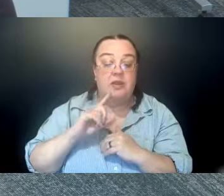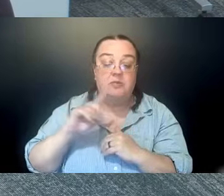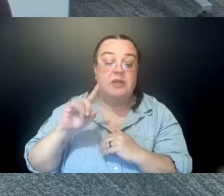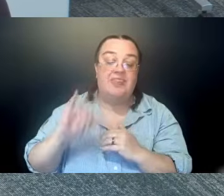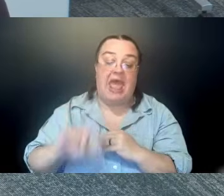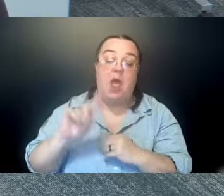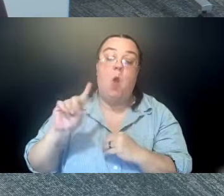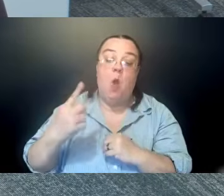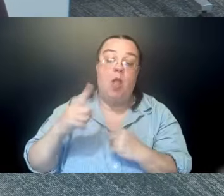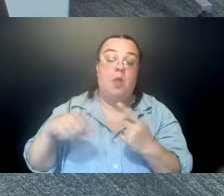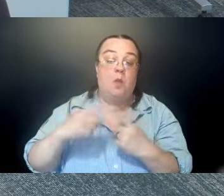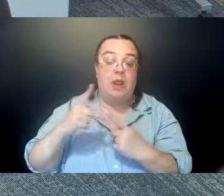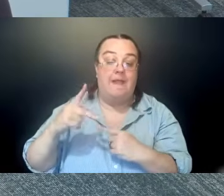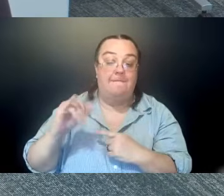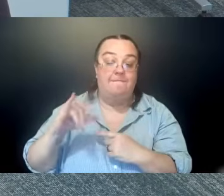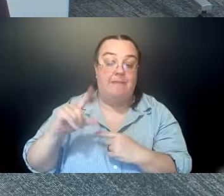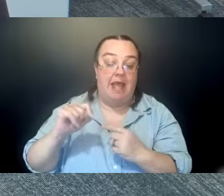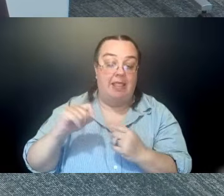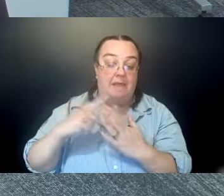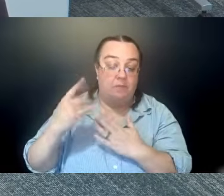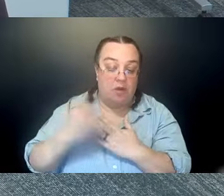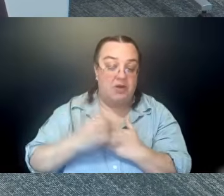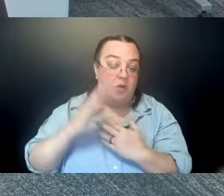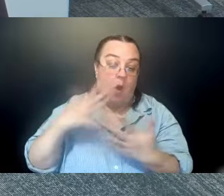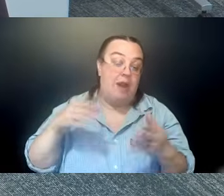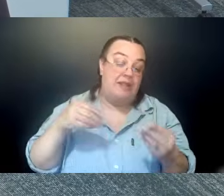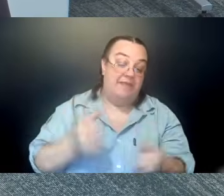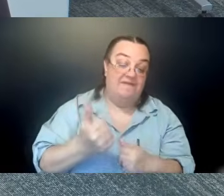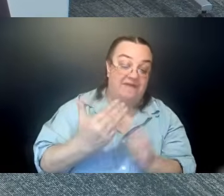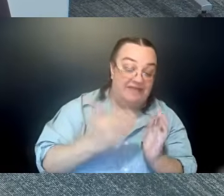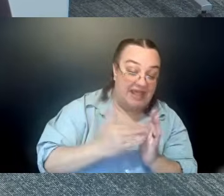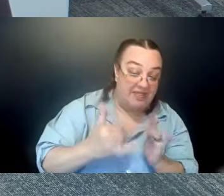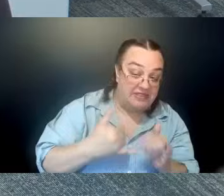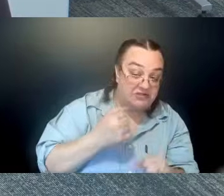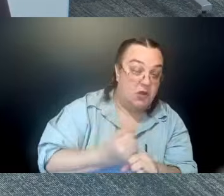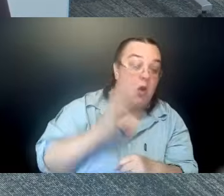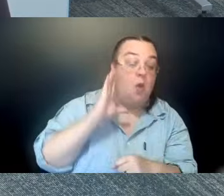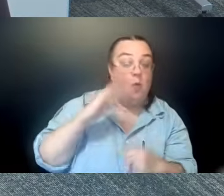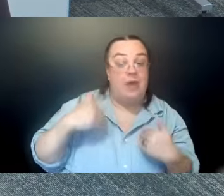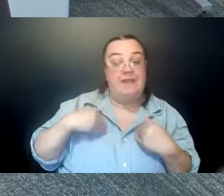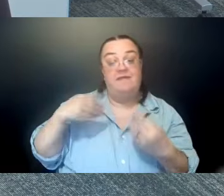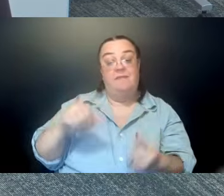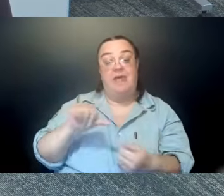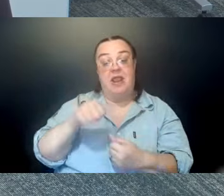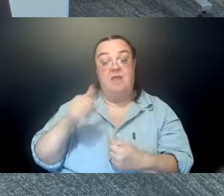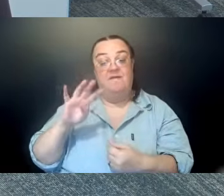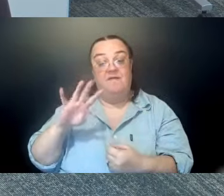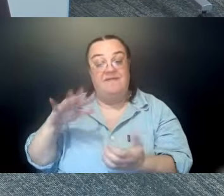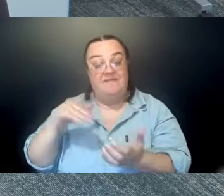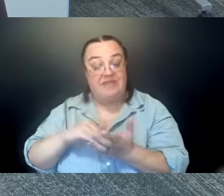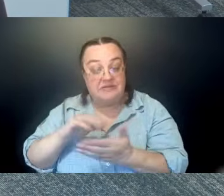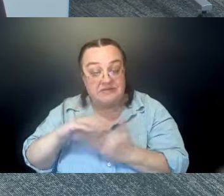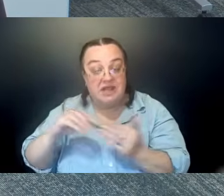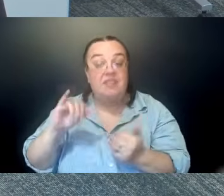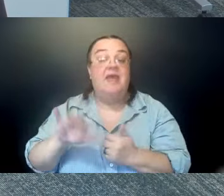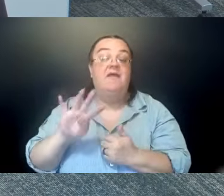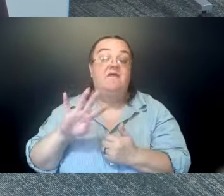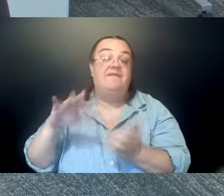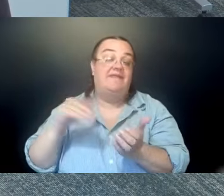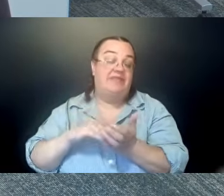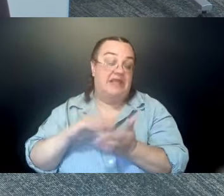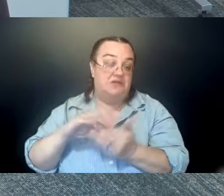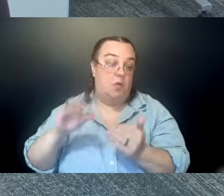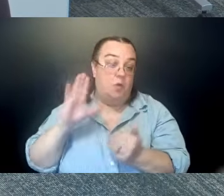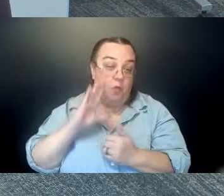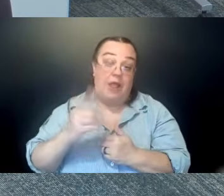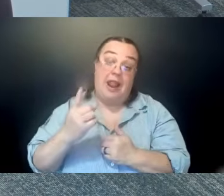already spent $15,000 this year. We would have spent another $45,000, and that $45,000 would be a half cent